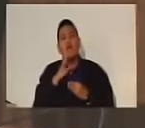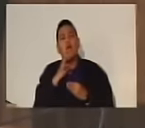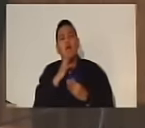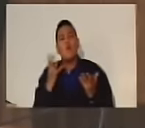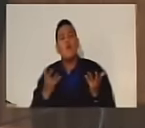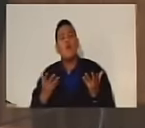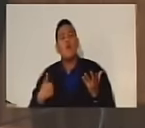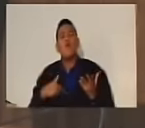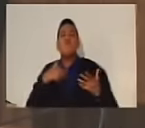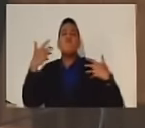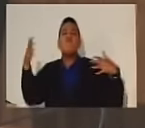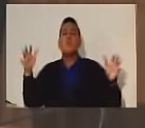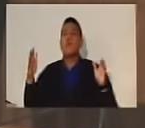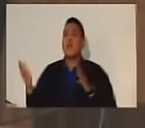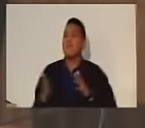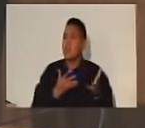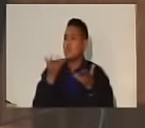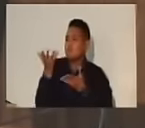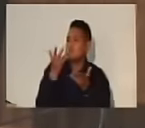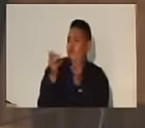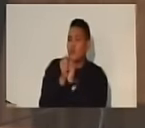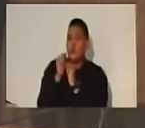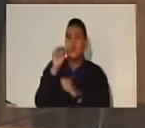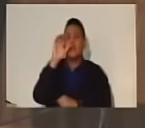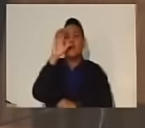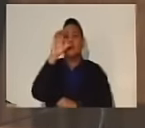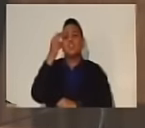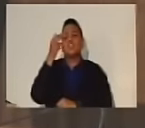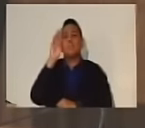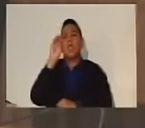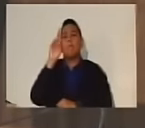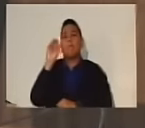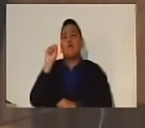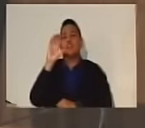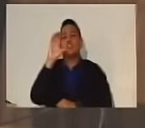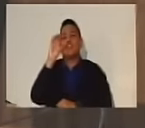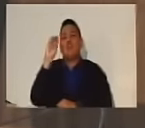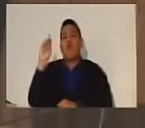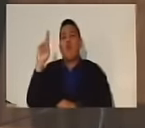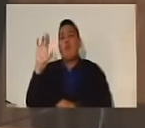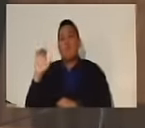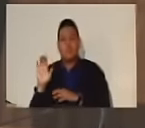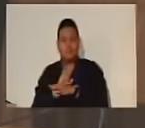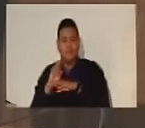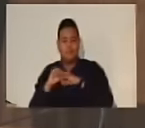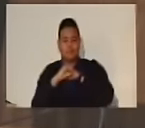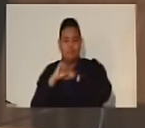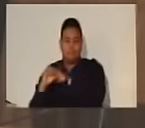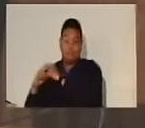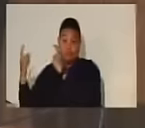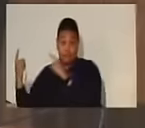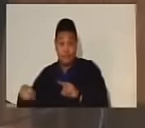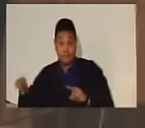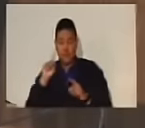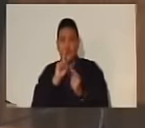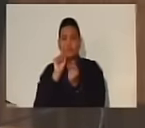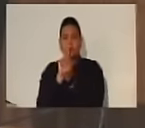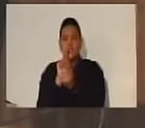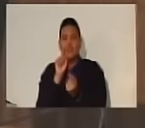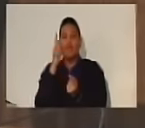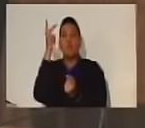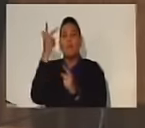We have made arrangements with the Chambers of Commerce across the country to meet every three months.